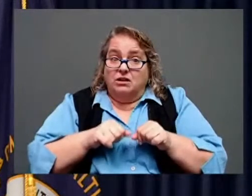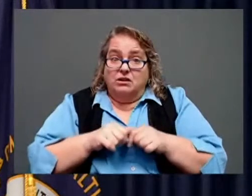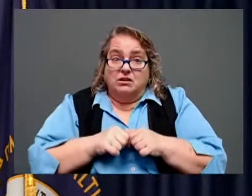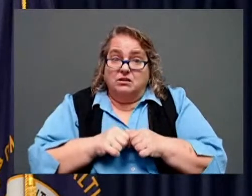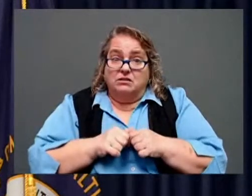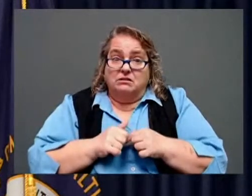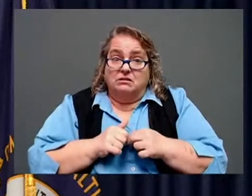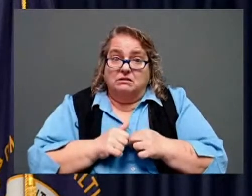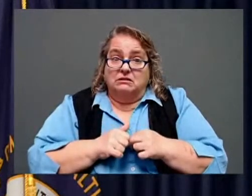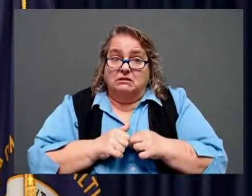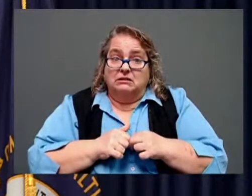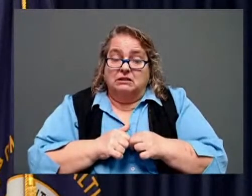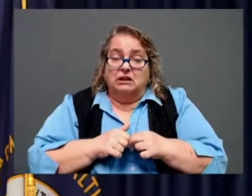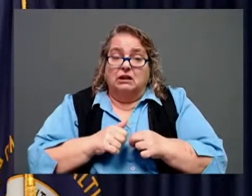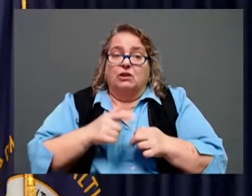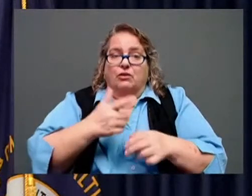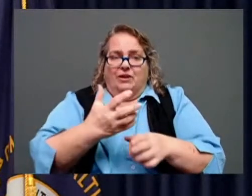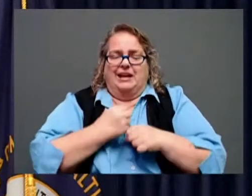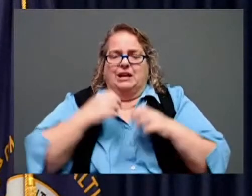getting rain right now.